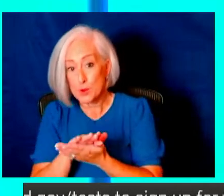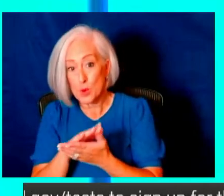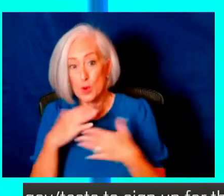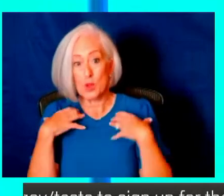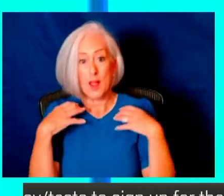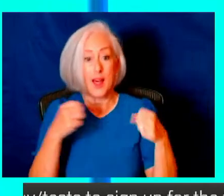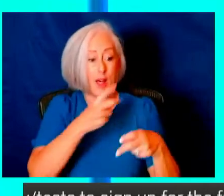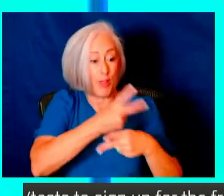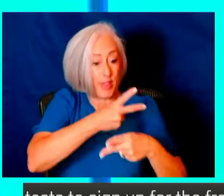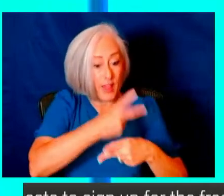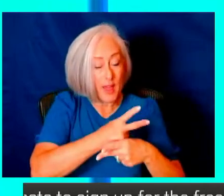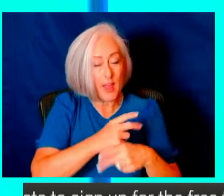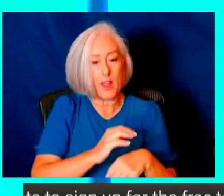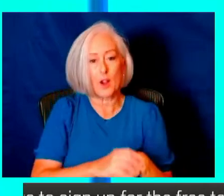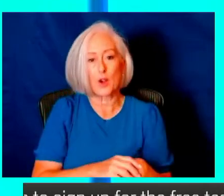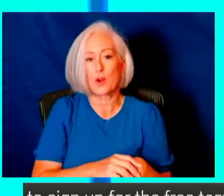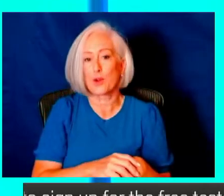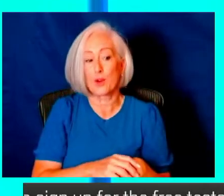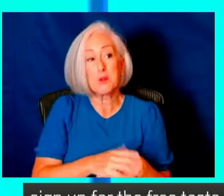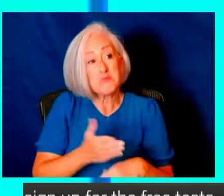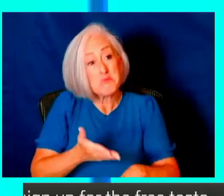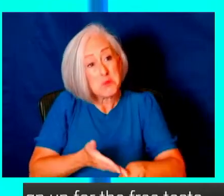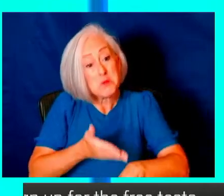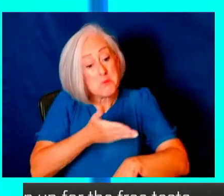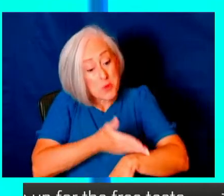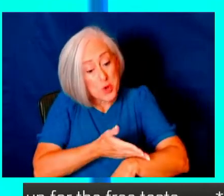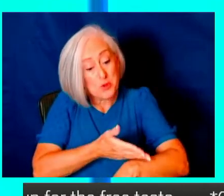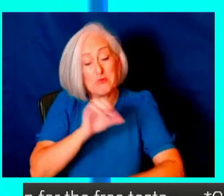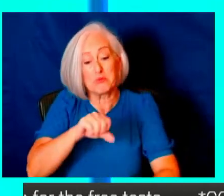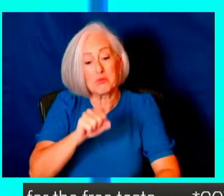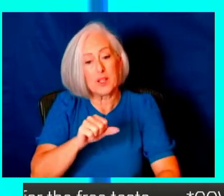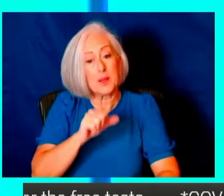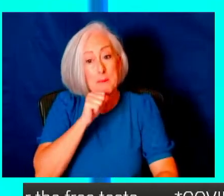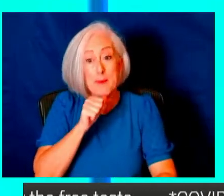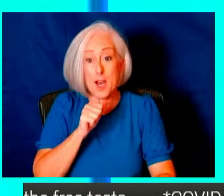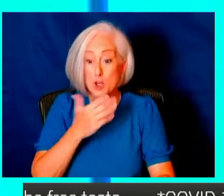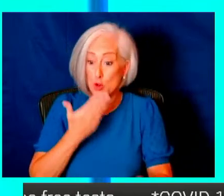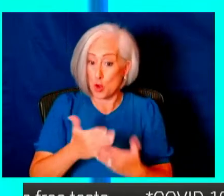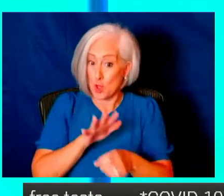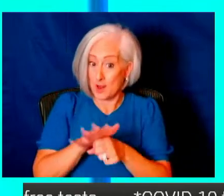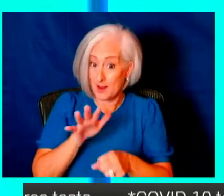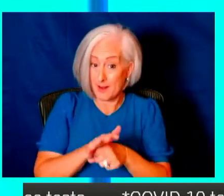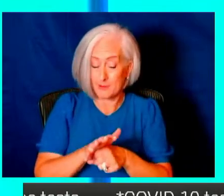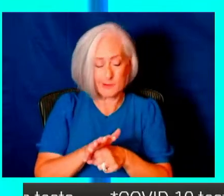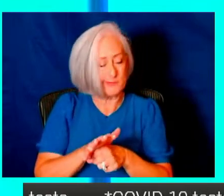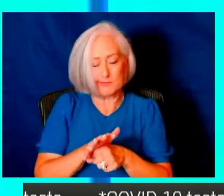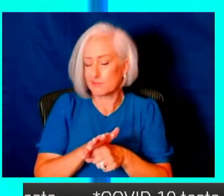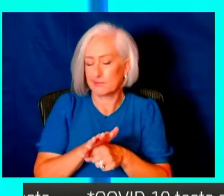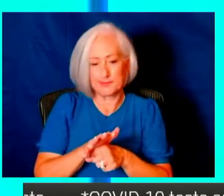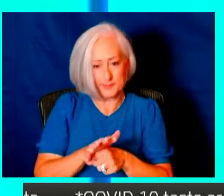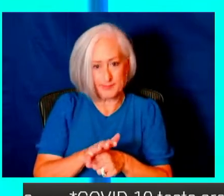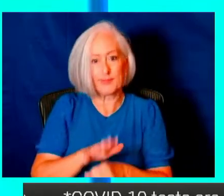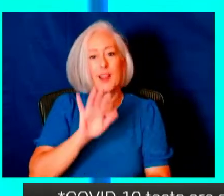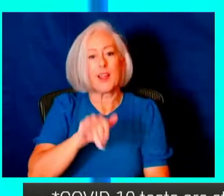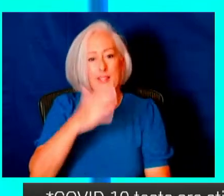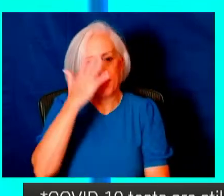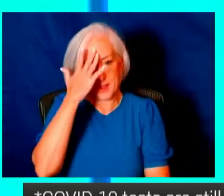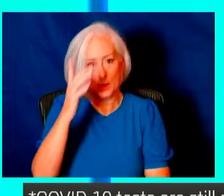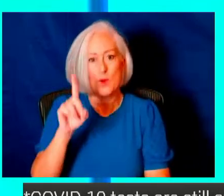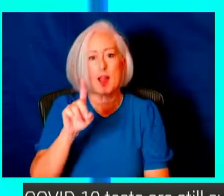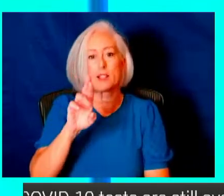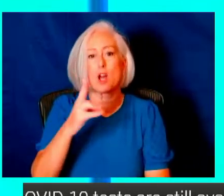have gotten better, but they're not good enough. And that's why, as Dr. Hawkinson said, we